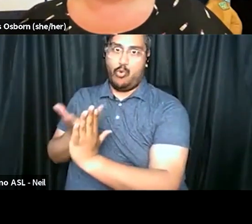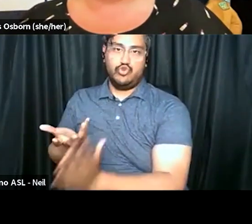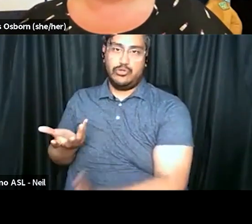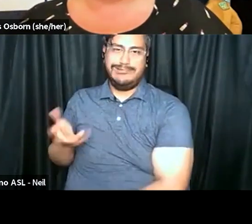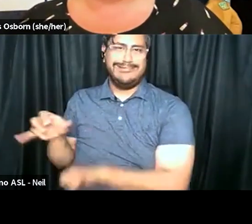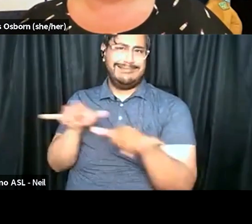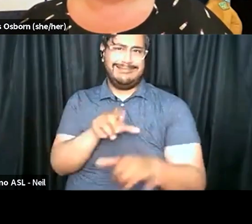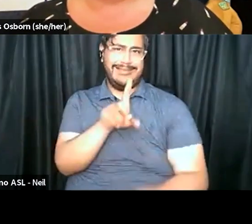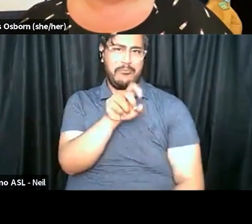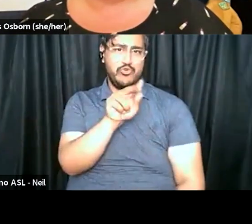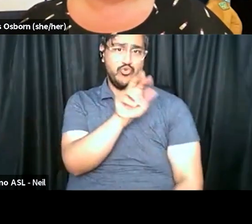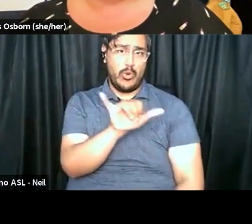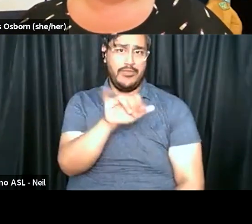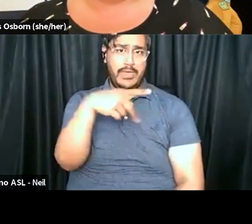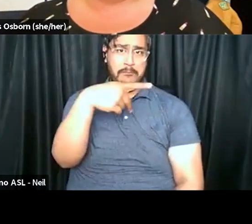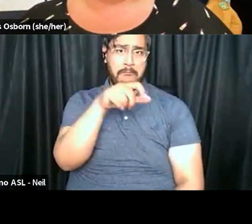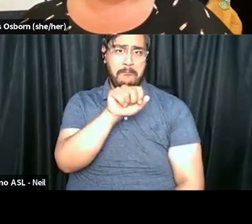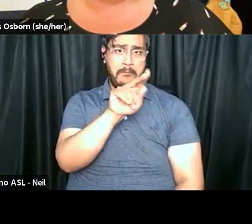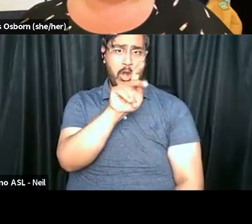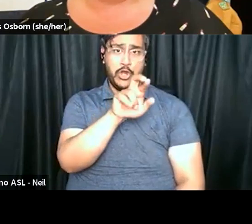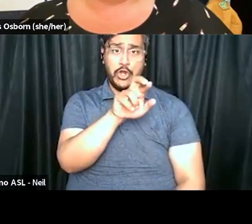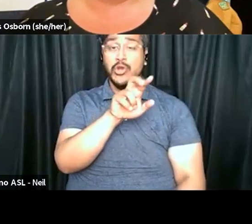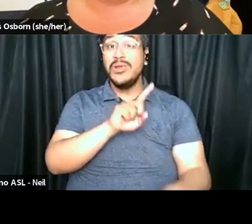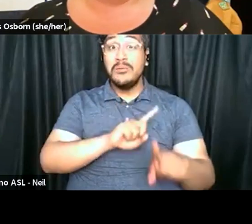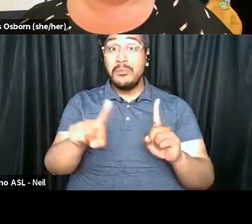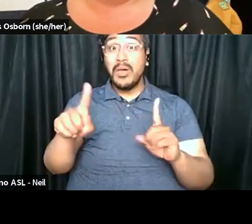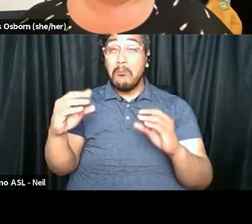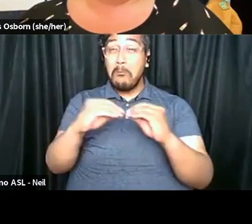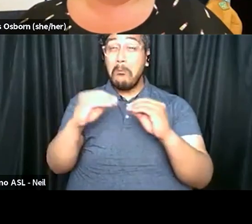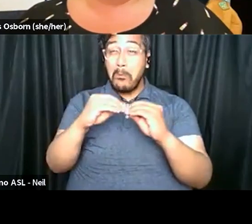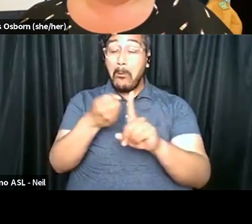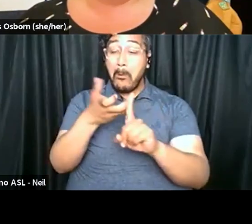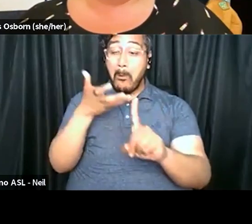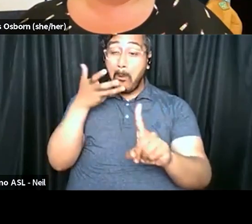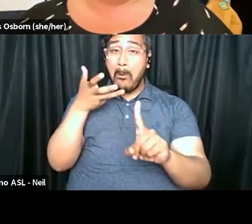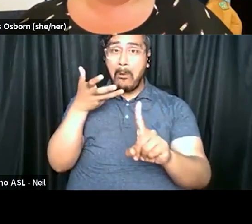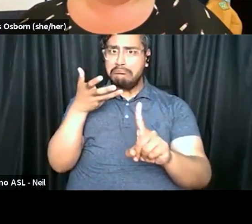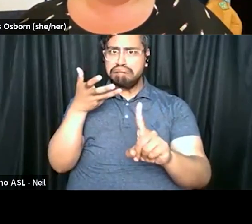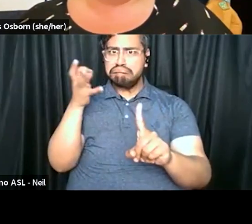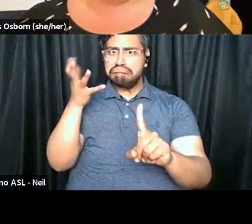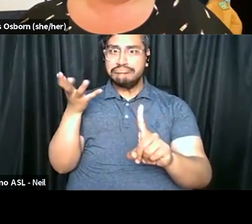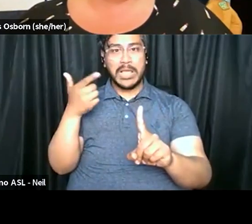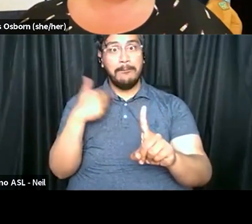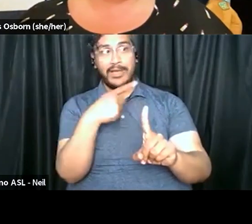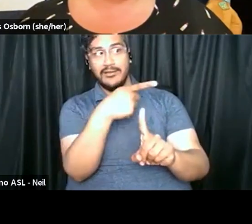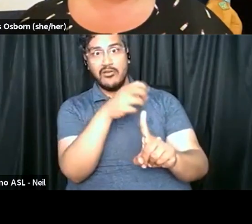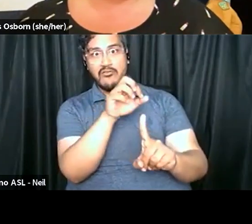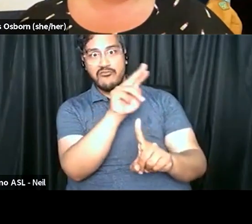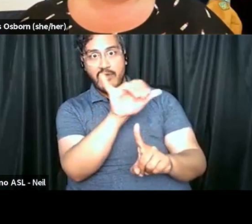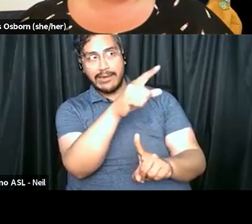Parker. And beyond that, I didn't really know much about poetry. I learned so much from Frannie about